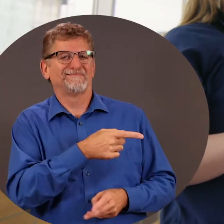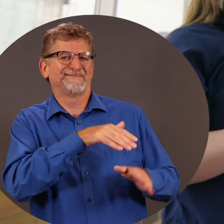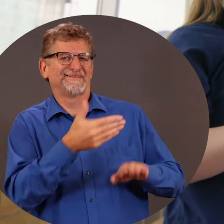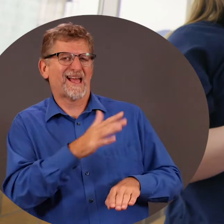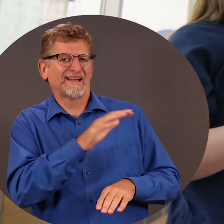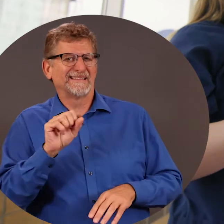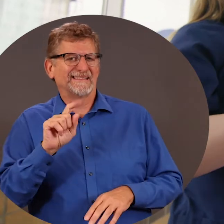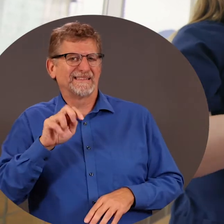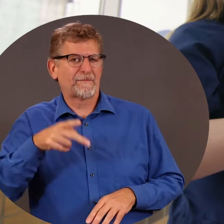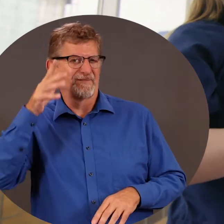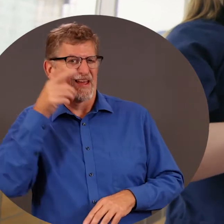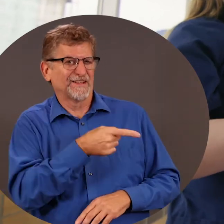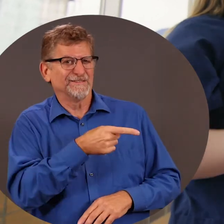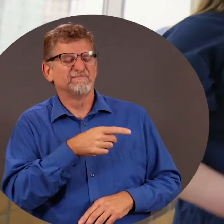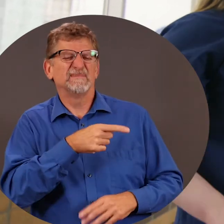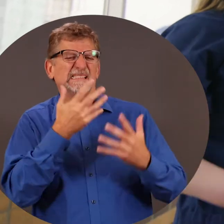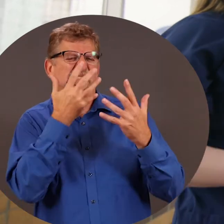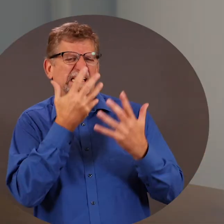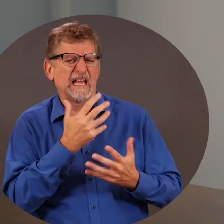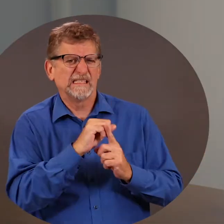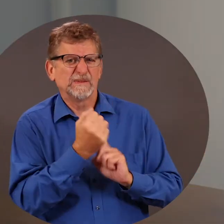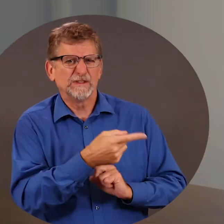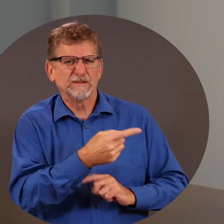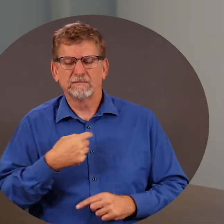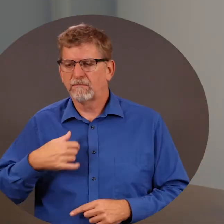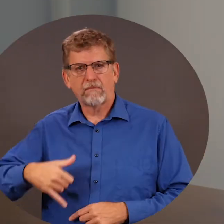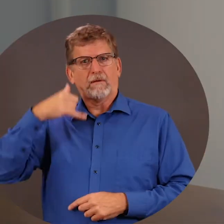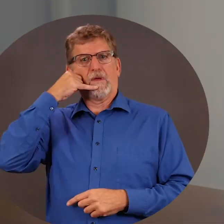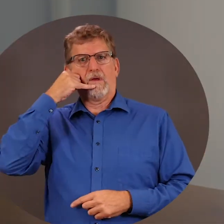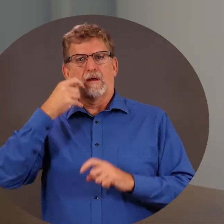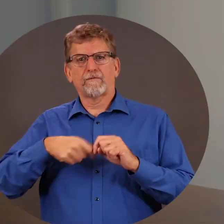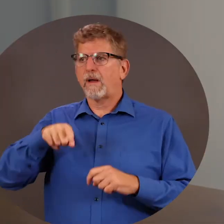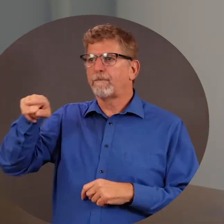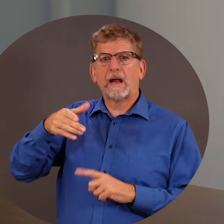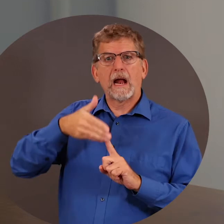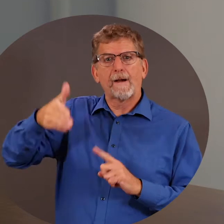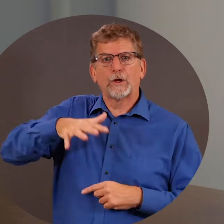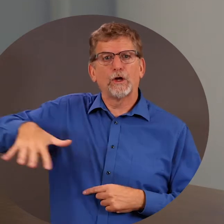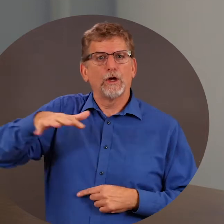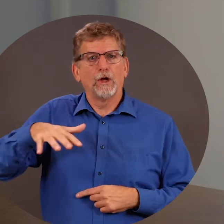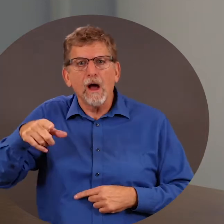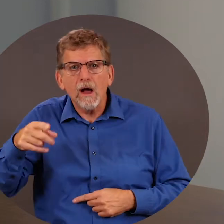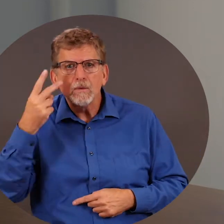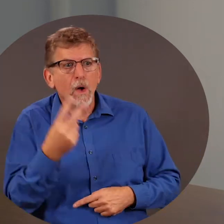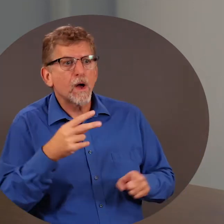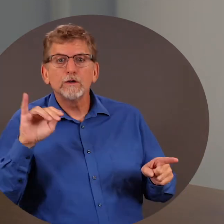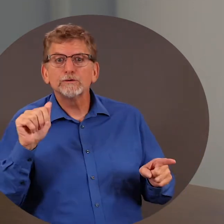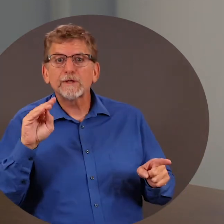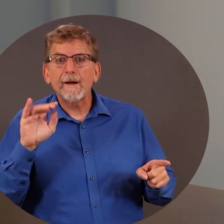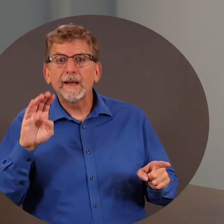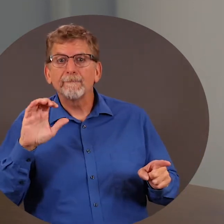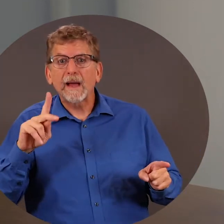We got a phone call from some of the neighbors saying that they saw Jamie Beck walking the